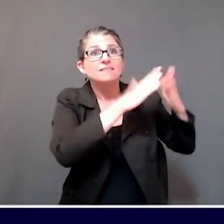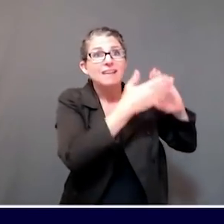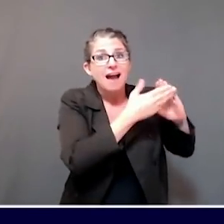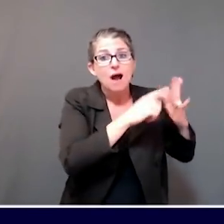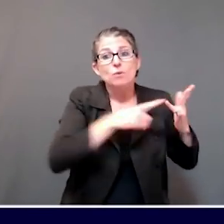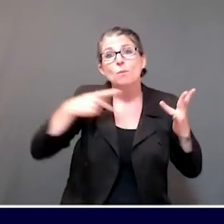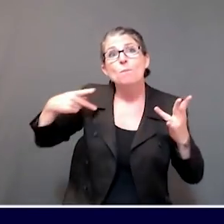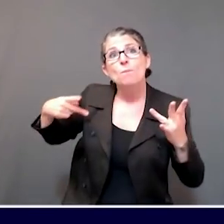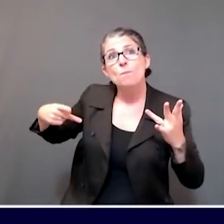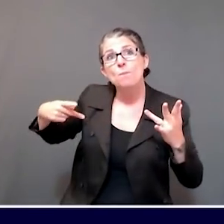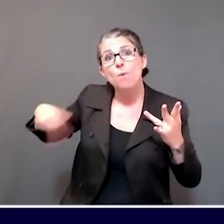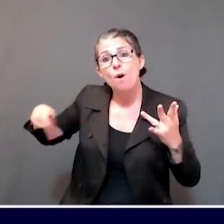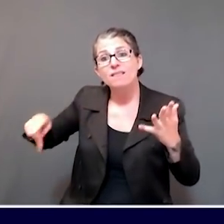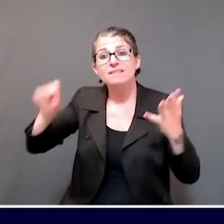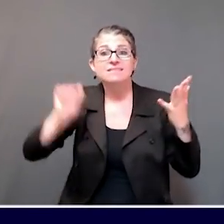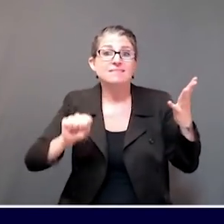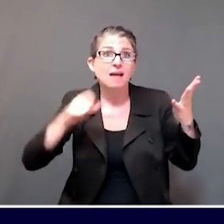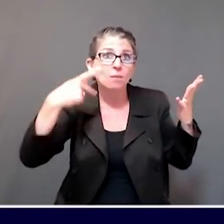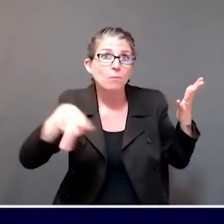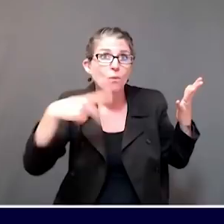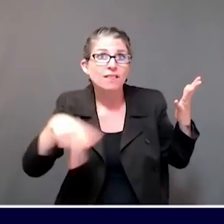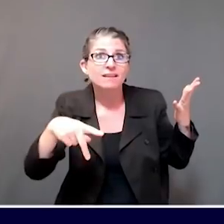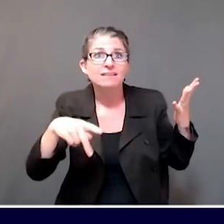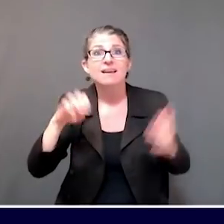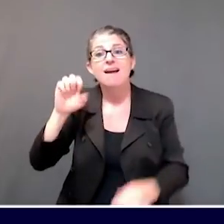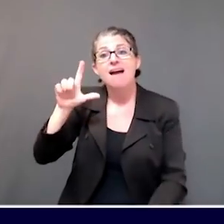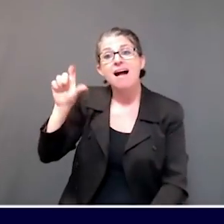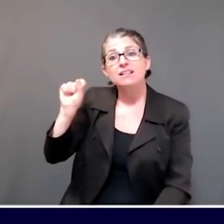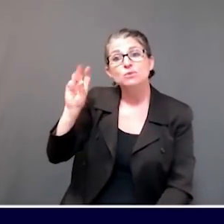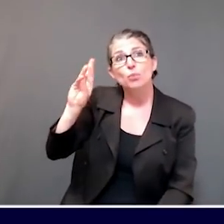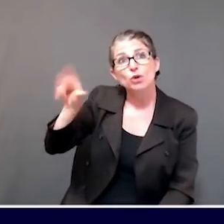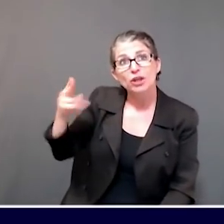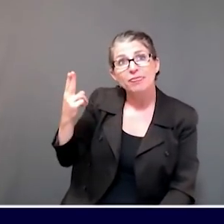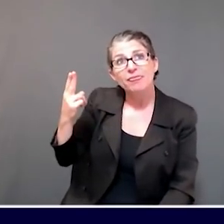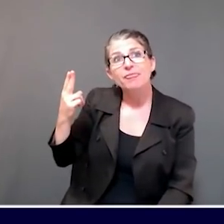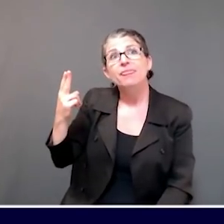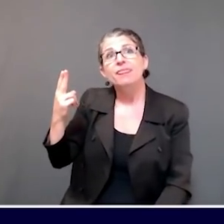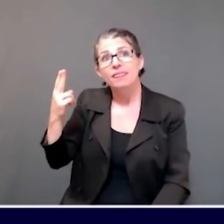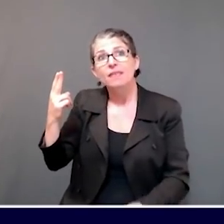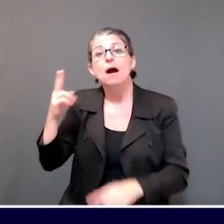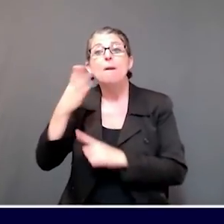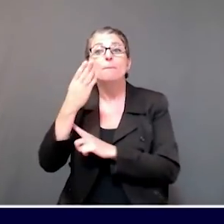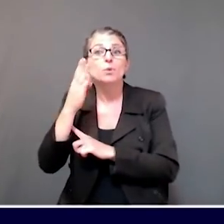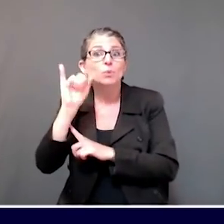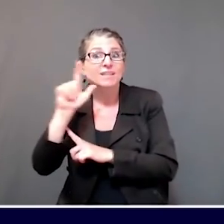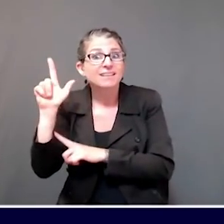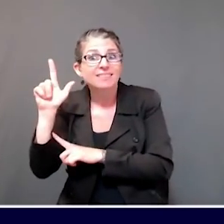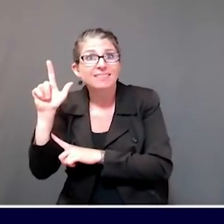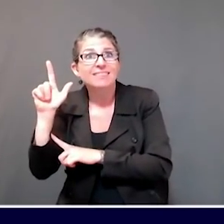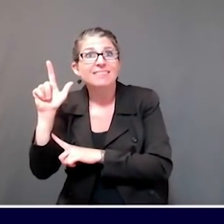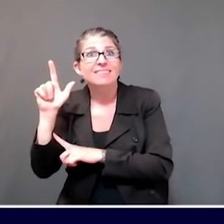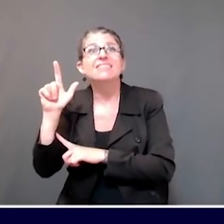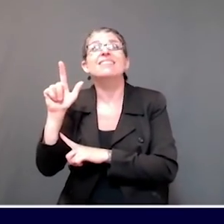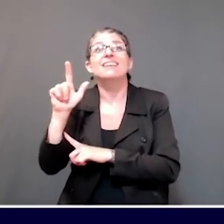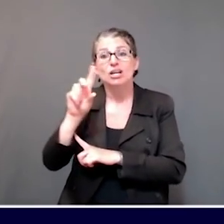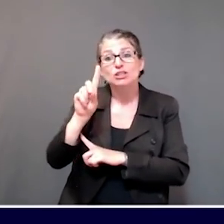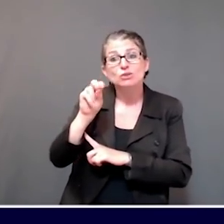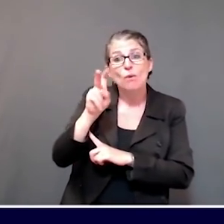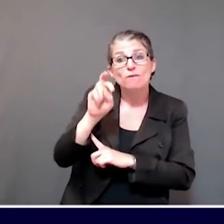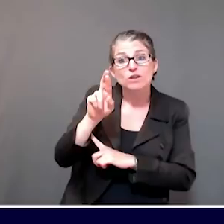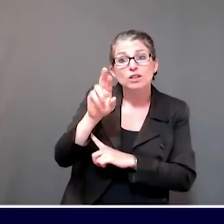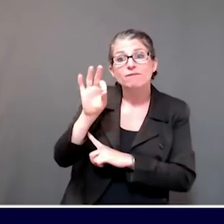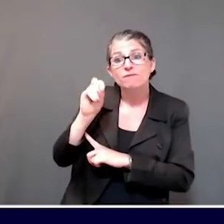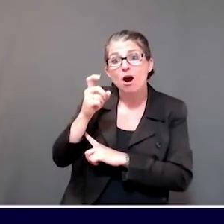Ellsworth, Blue Hill, Dover Foxcroft, Presque Isle, Calais, Greenville, Waterville,